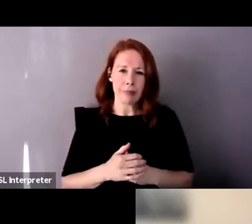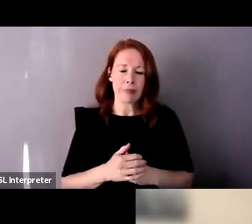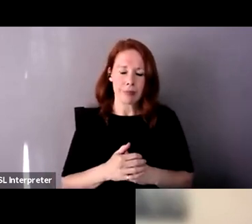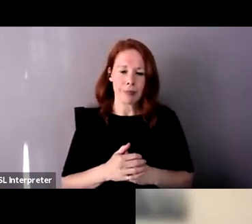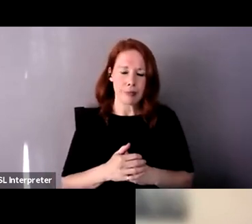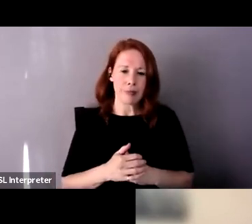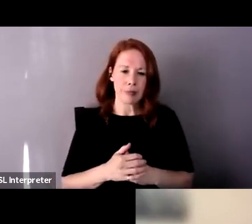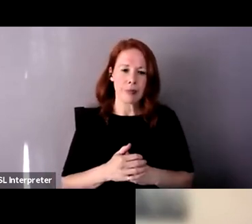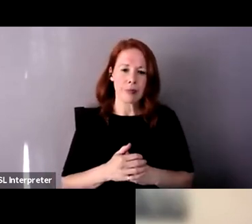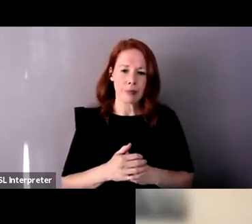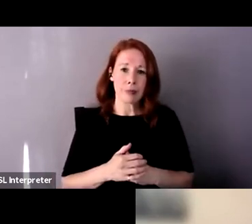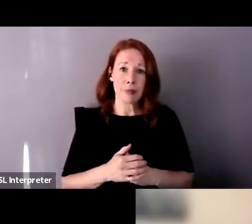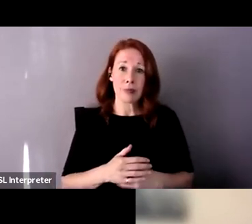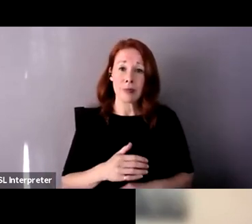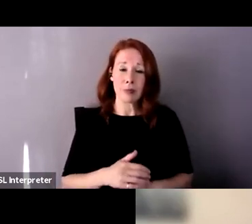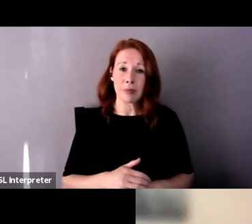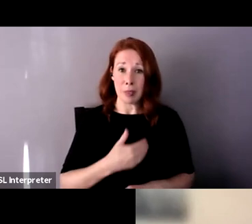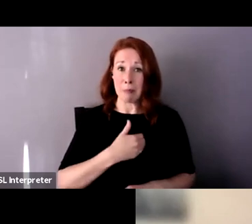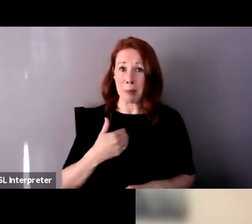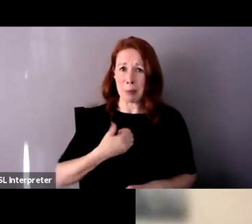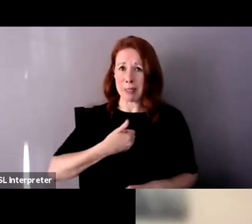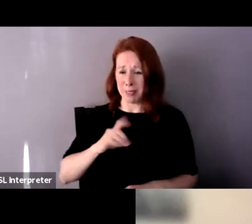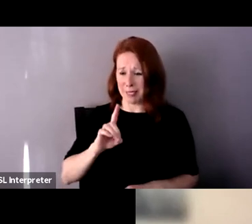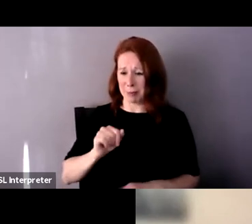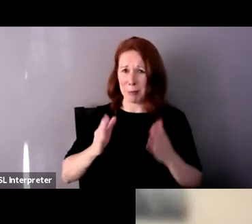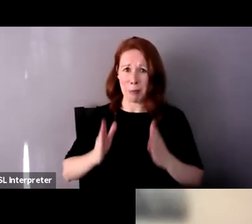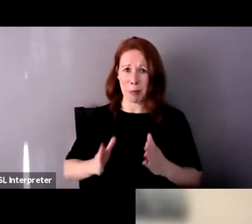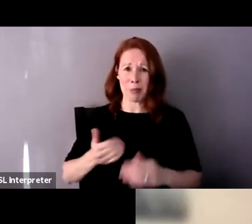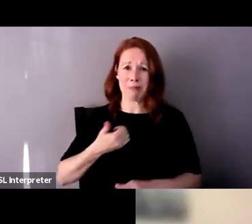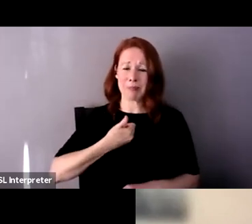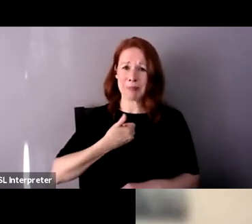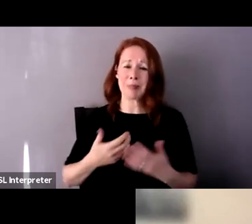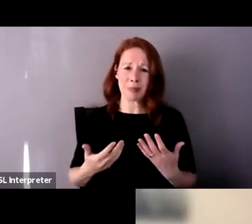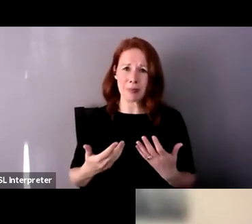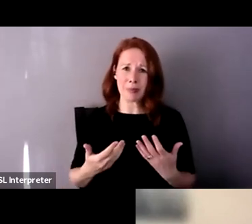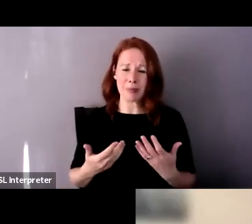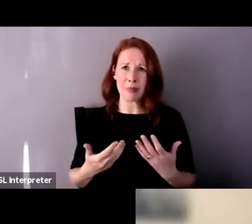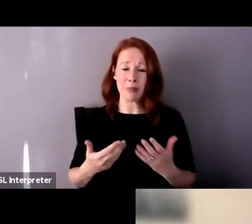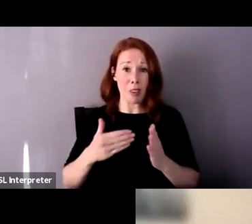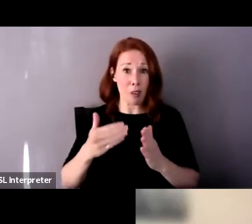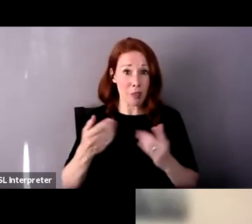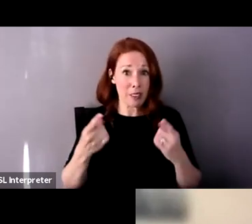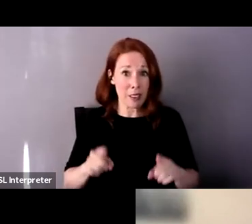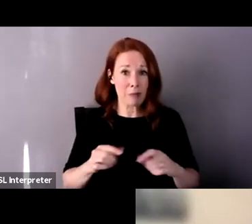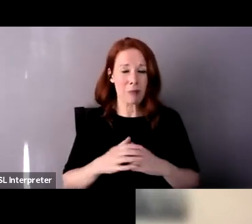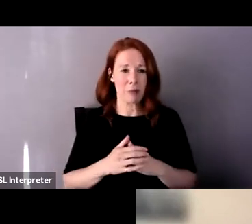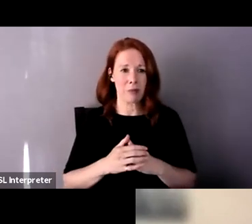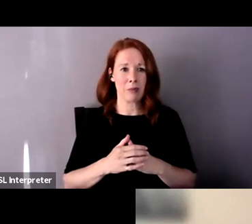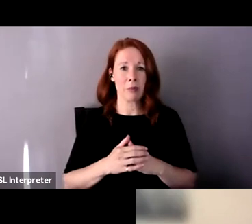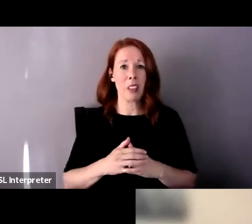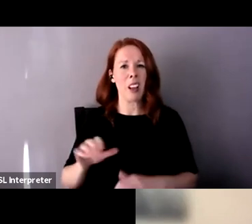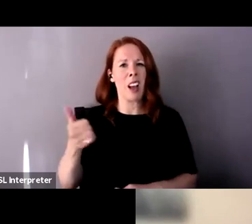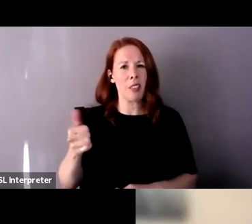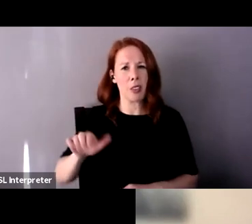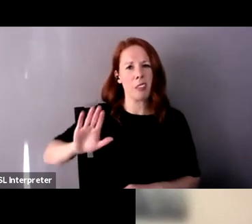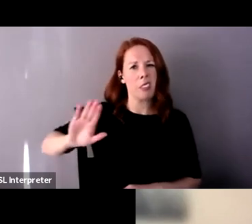speaking as a member of the disability community, for example, there's very often this idea that it's other and